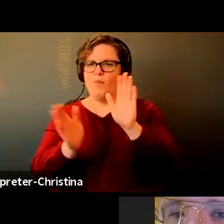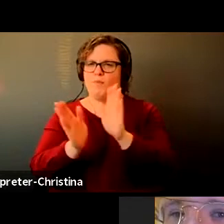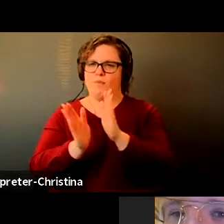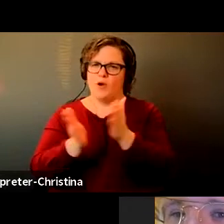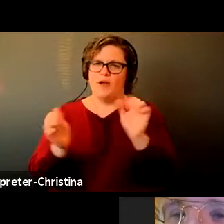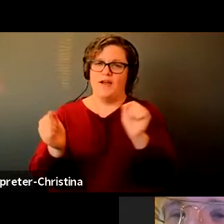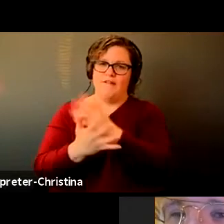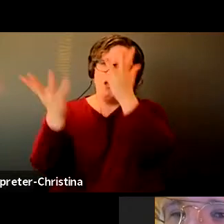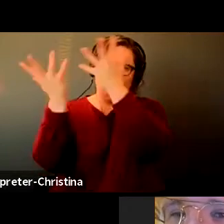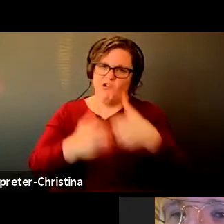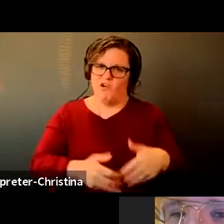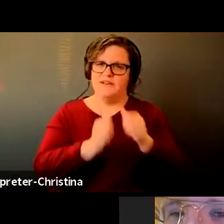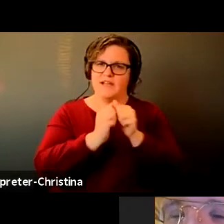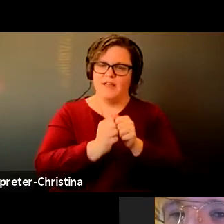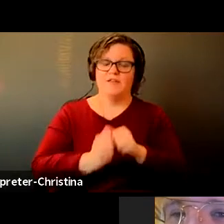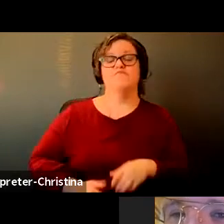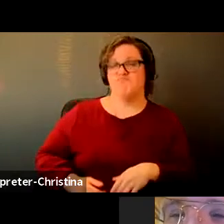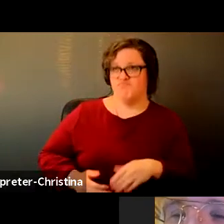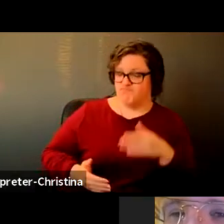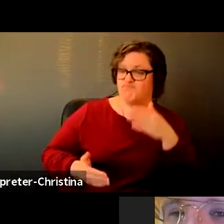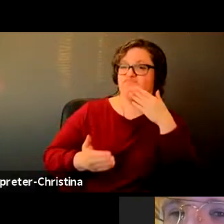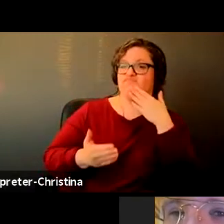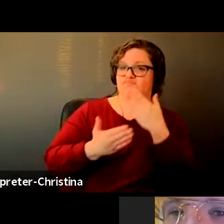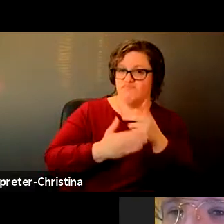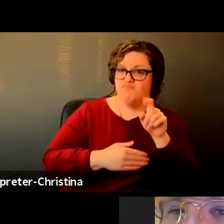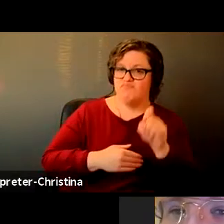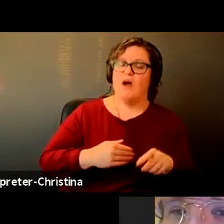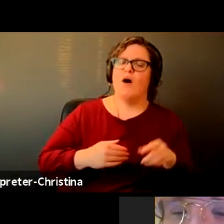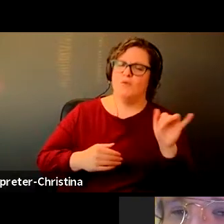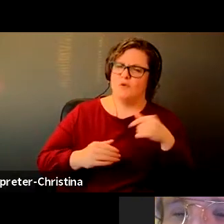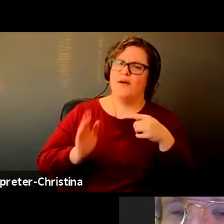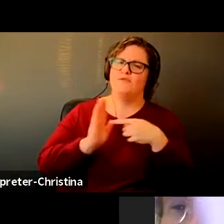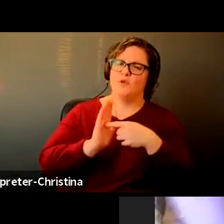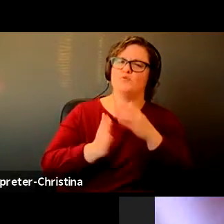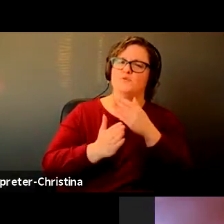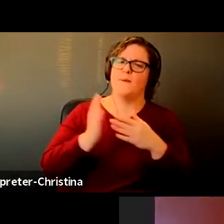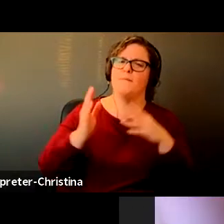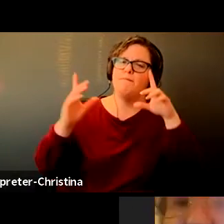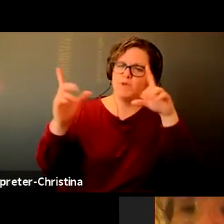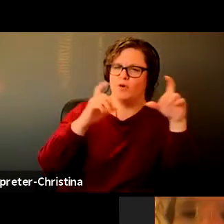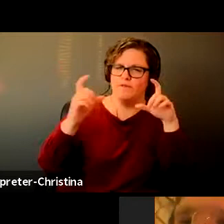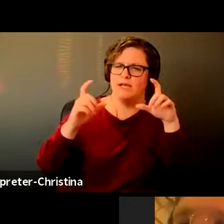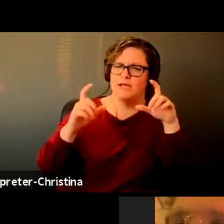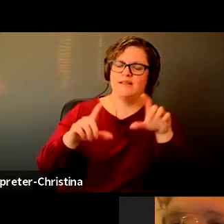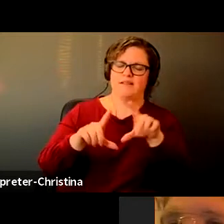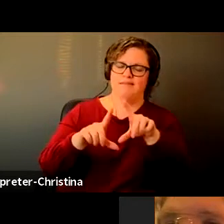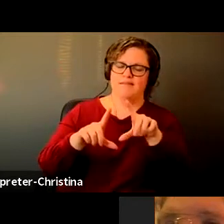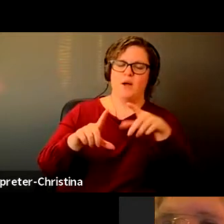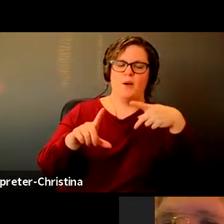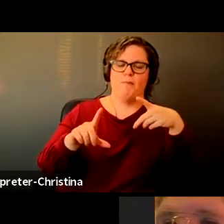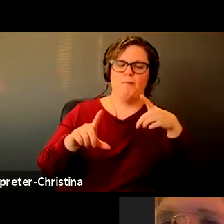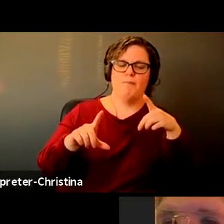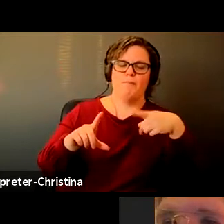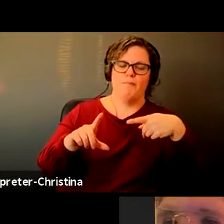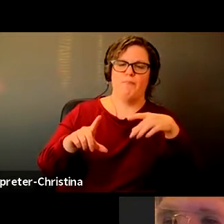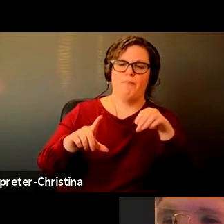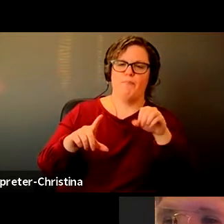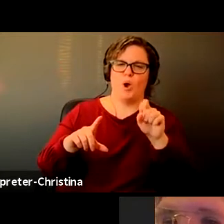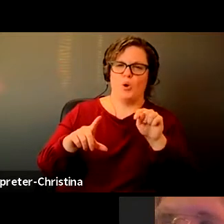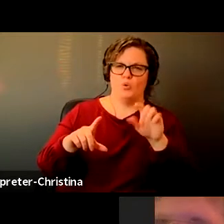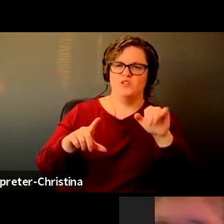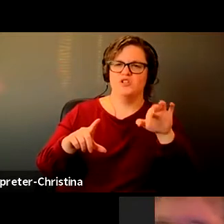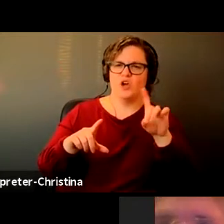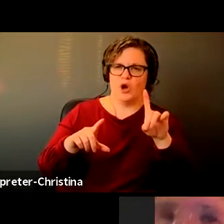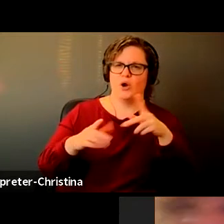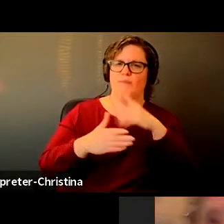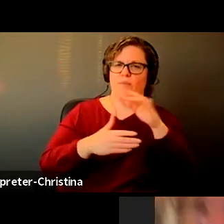not just Zhong Fam, right? Like, I've showed you a bit of the photography from Breaking the Promise of Tropical Emptiness. And like, I didn't go into my other work because I didn't quite